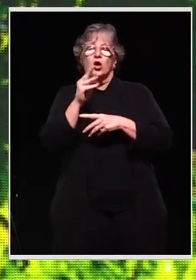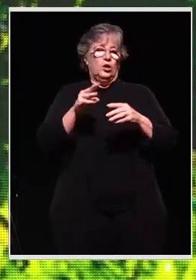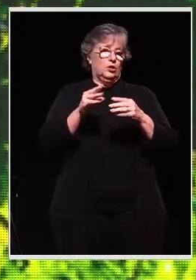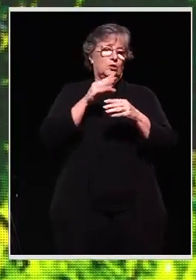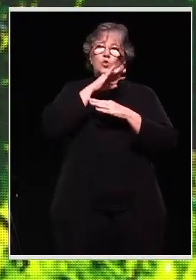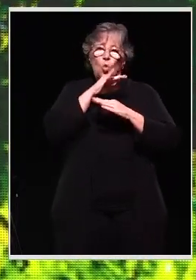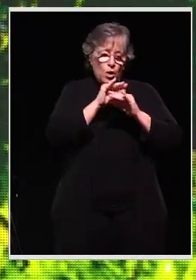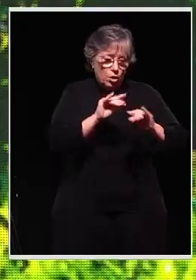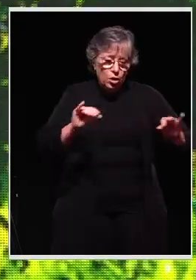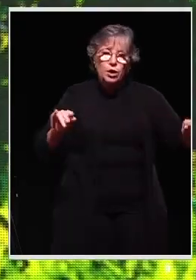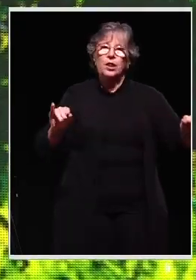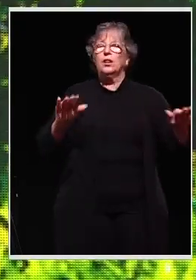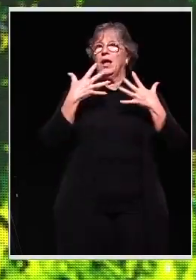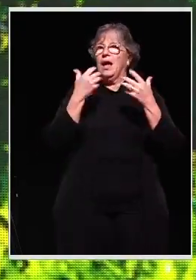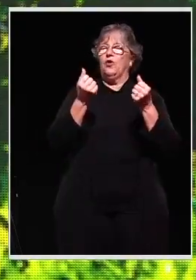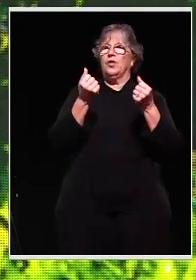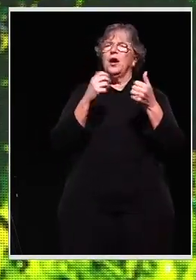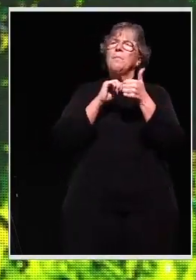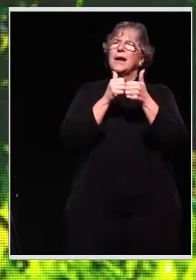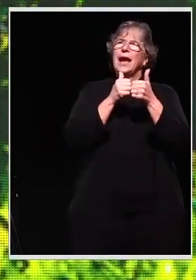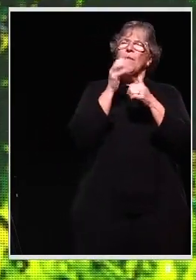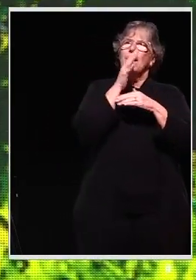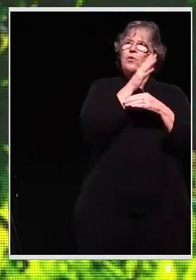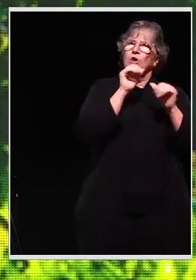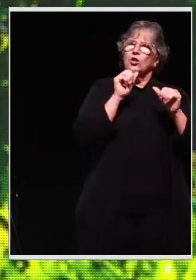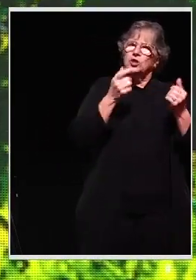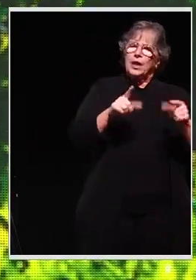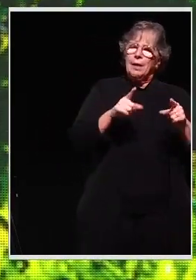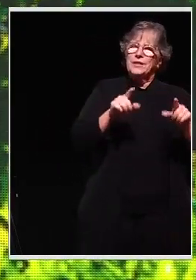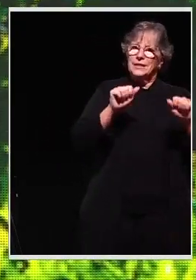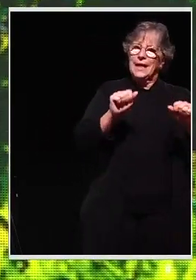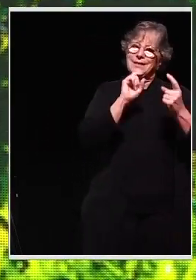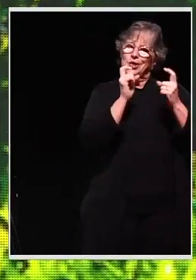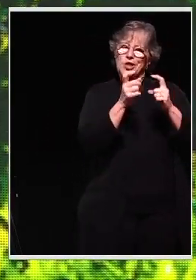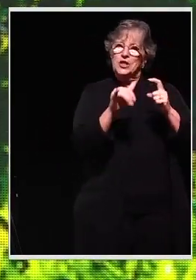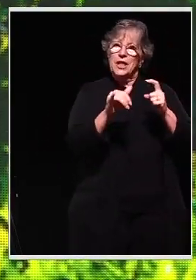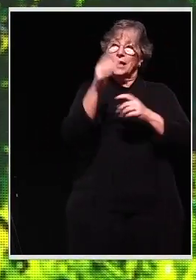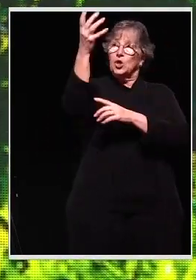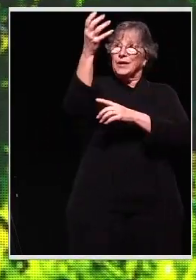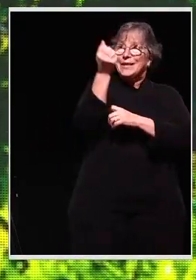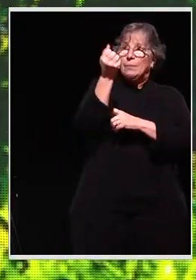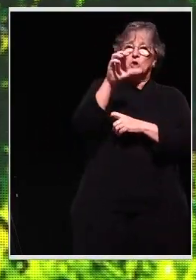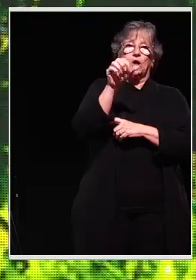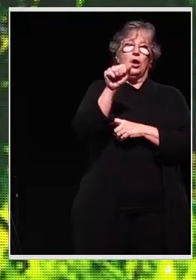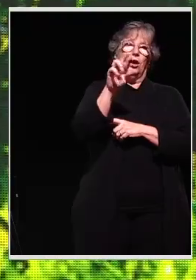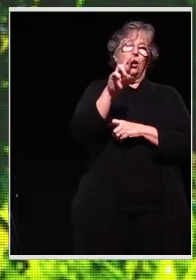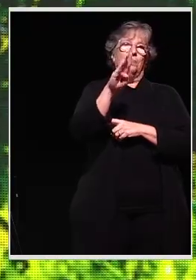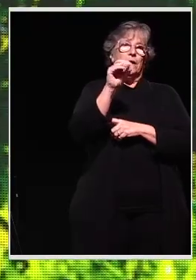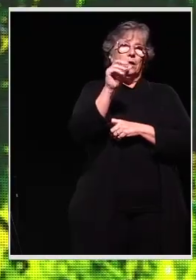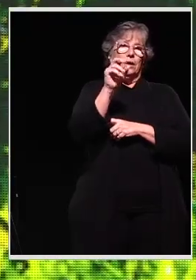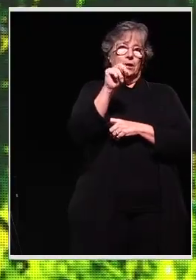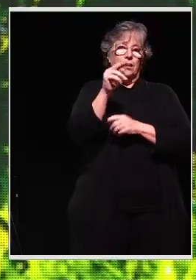health. But the way that agriculture is done can really mitigate that. As you said, you can capture carbon through agriculture. You can deliver